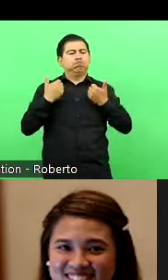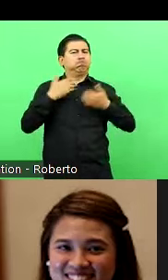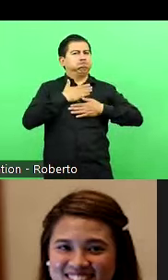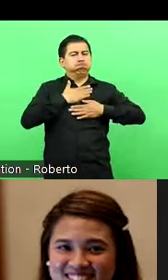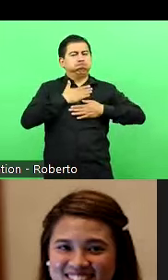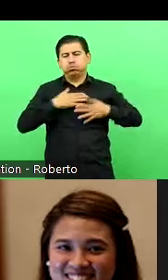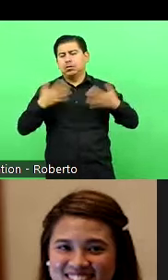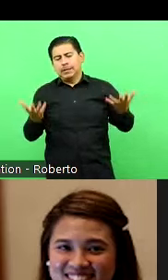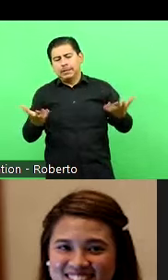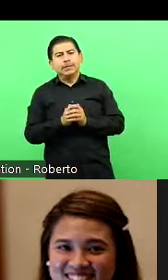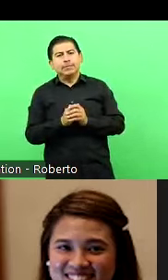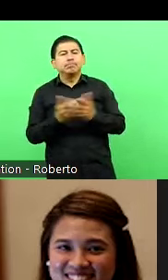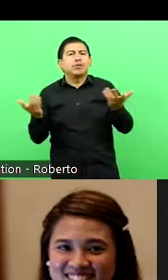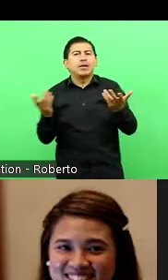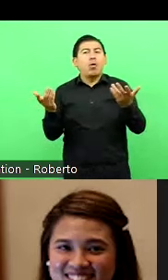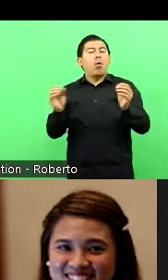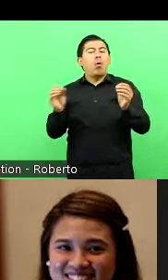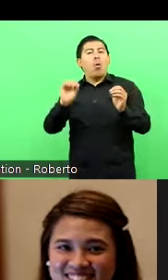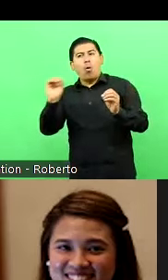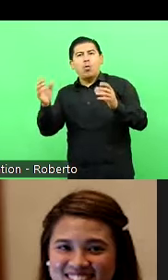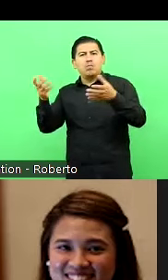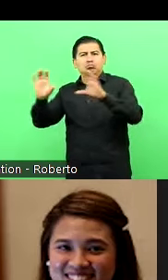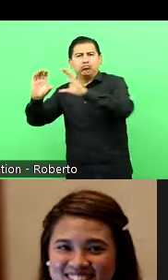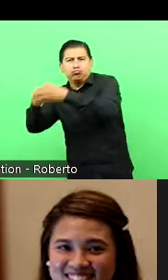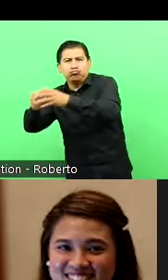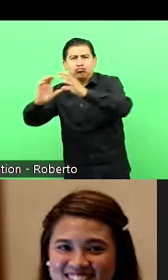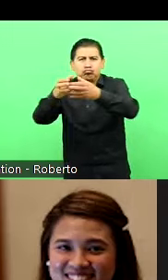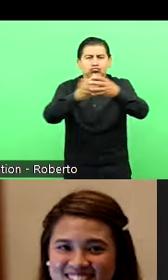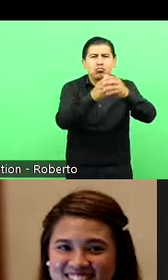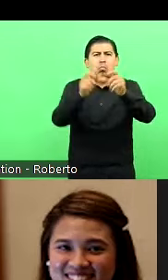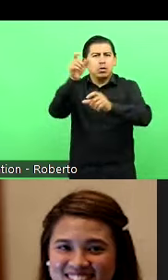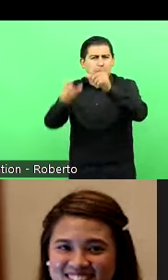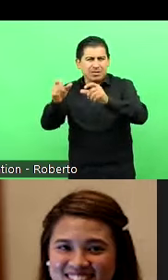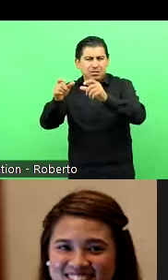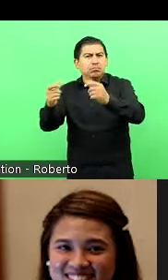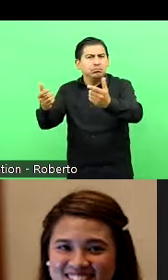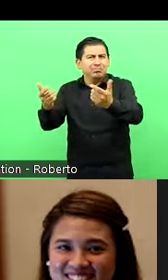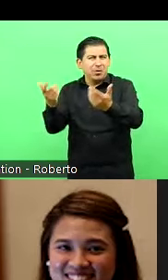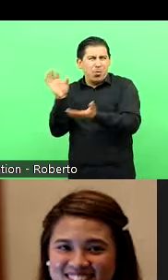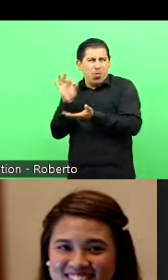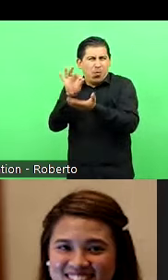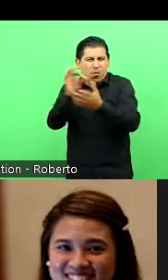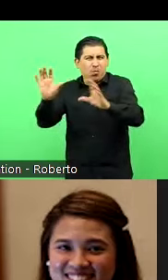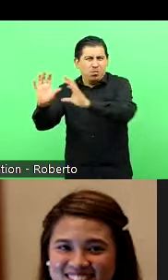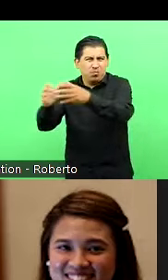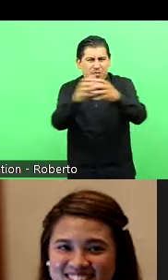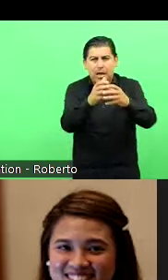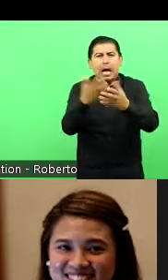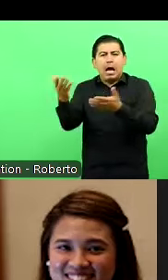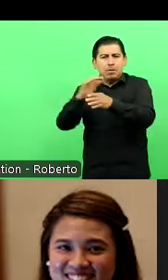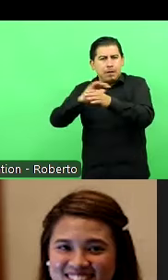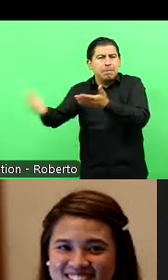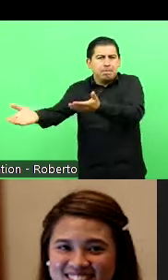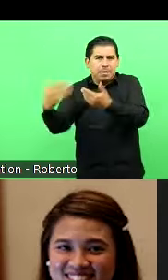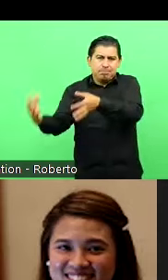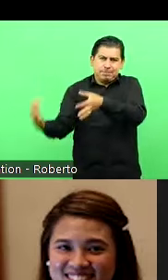organizations of PWDs to know their specific needs and to have more intuitive policies, to